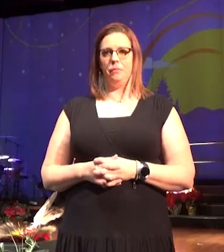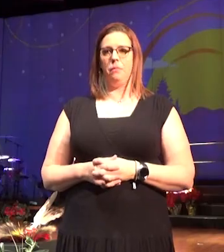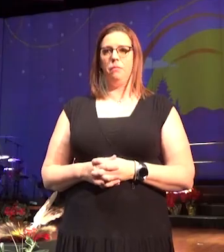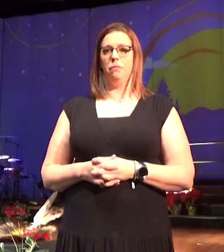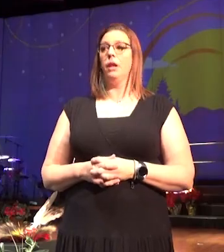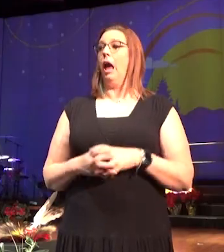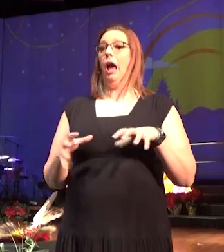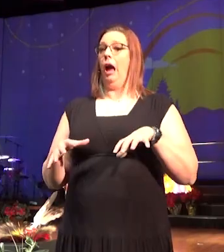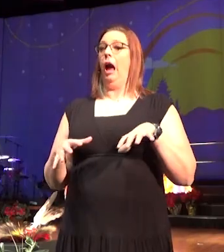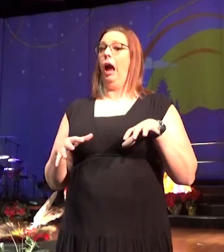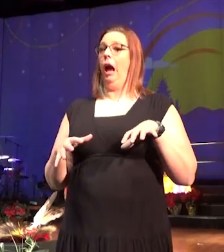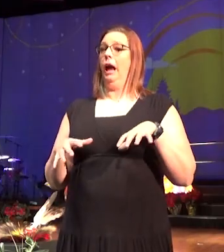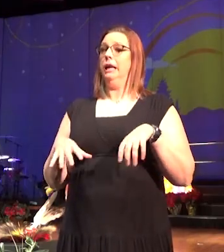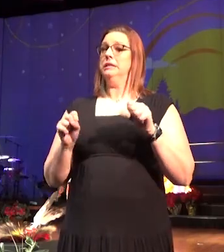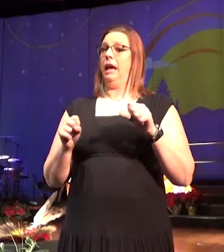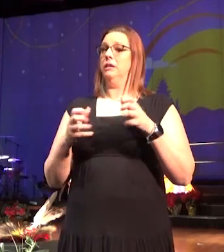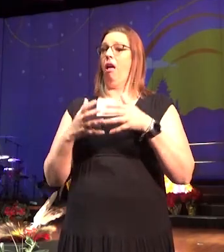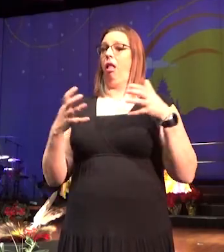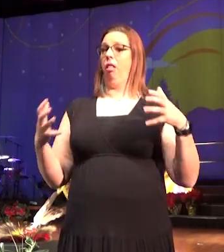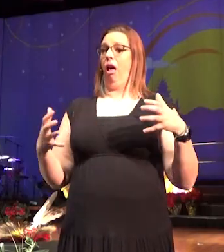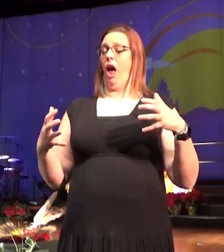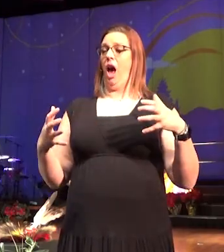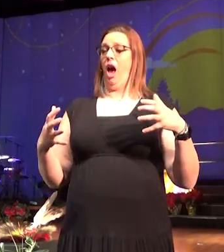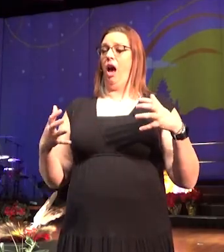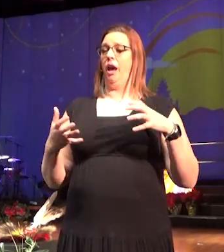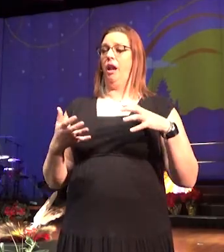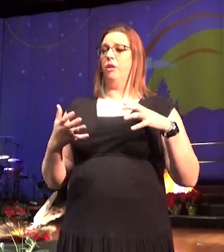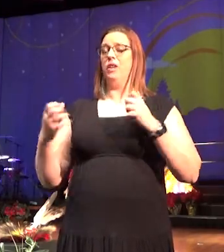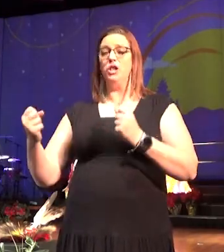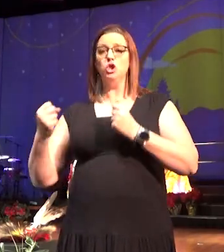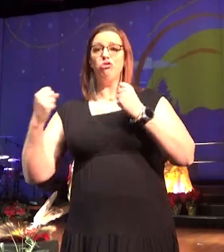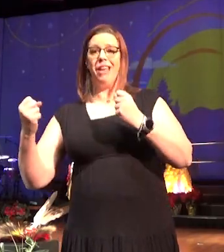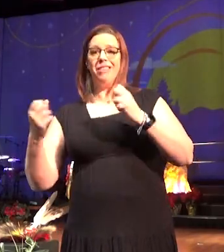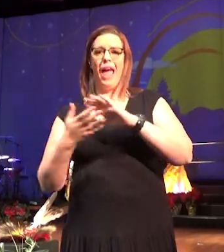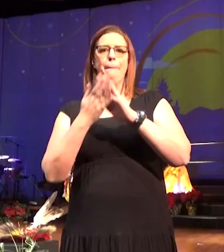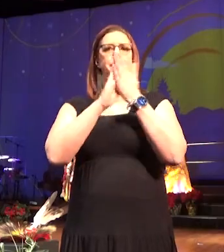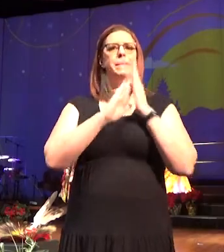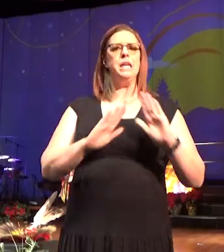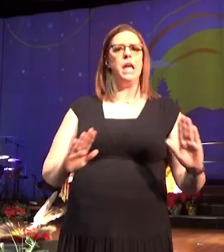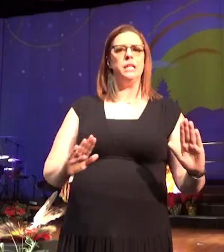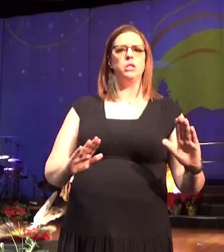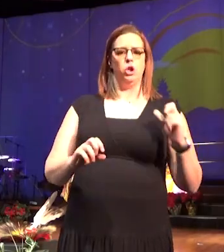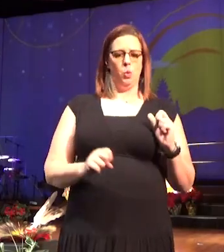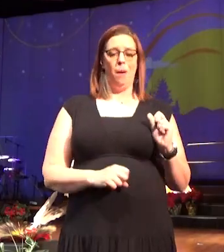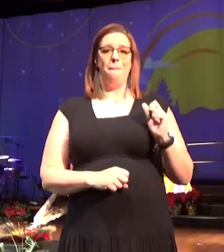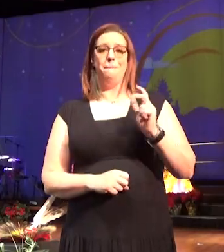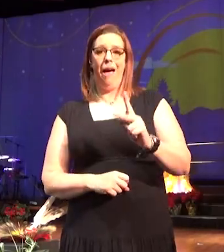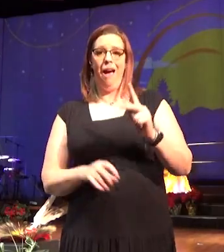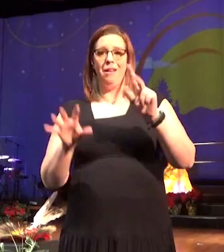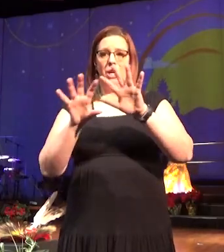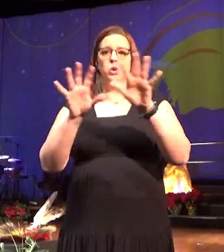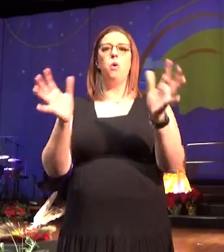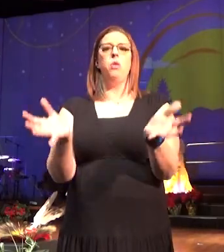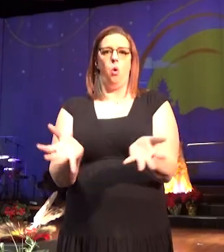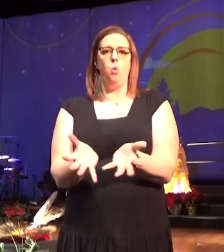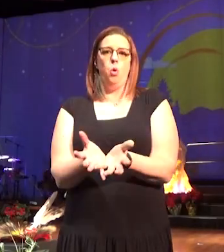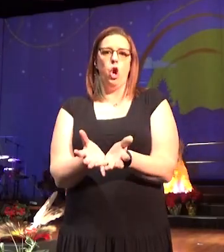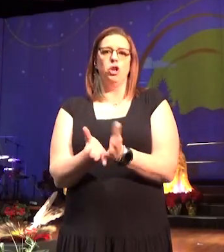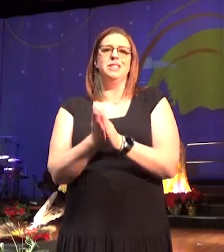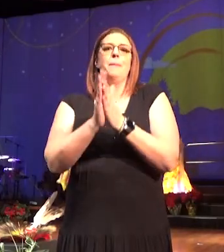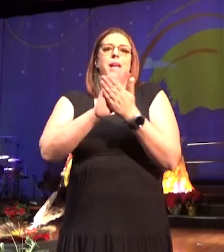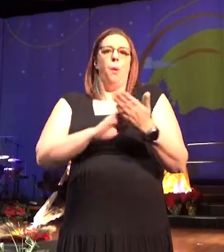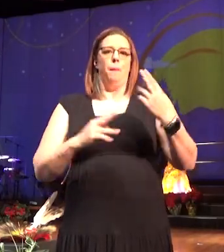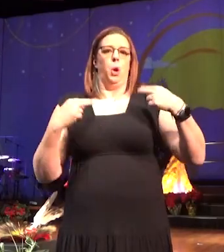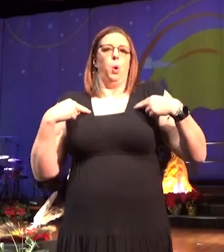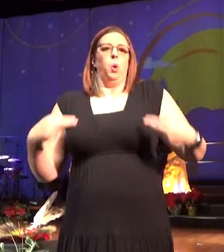And it takes a lot of strength and peace to come back into this world and to be human